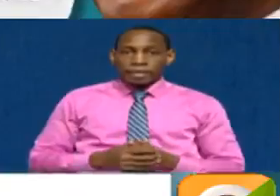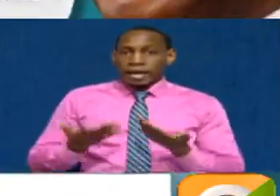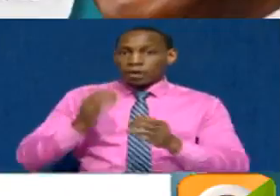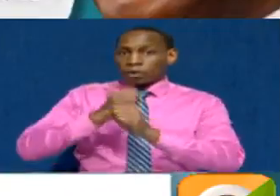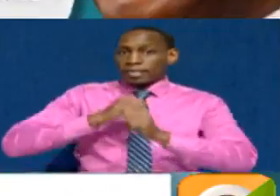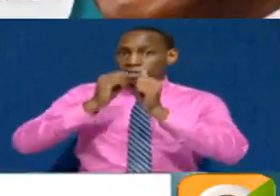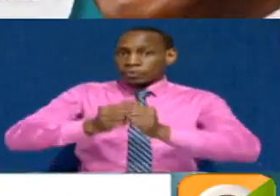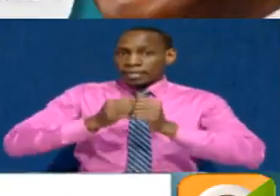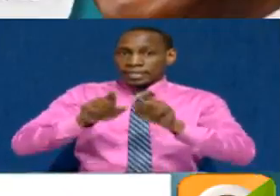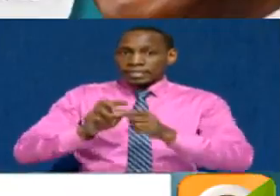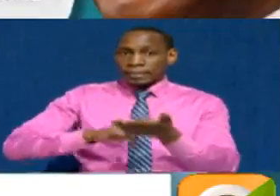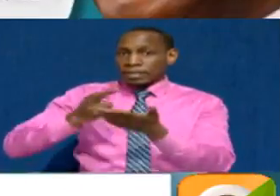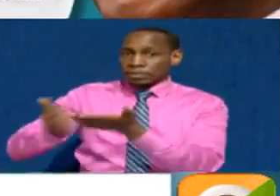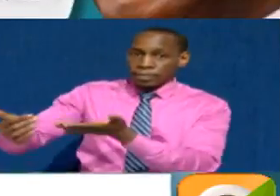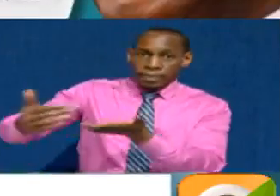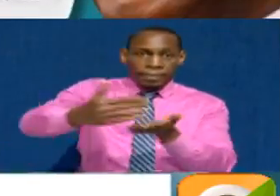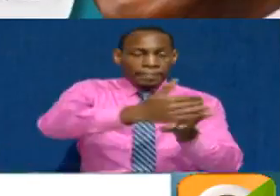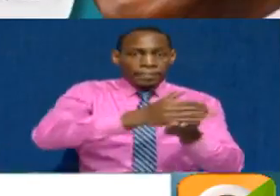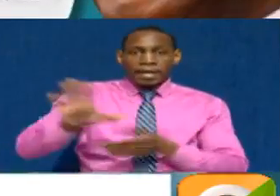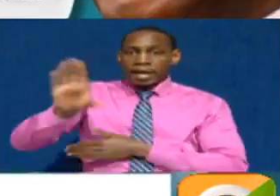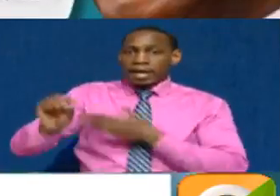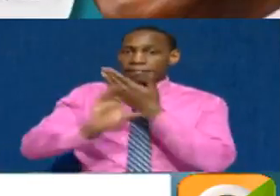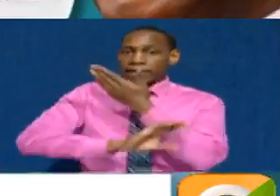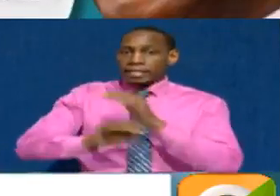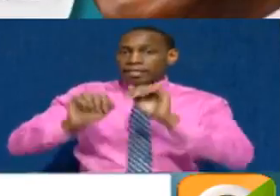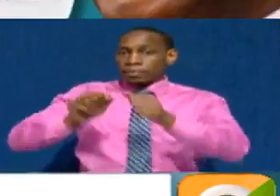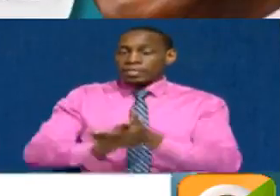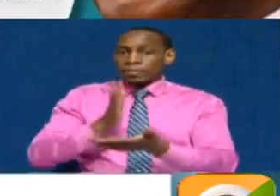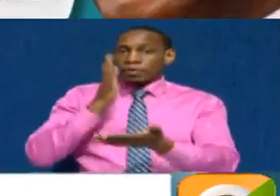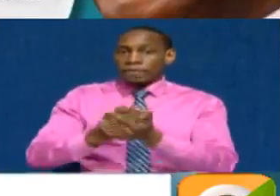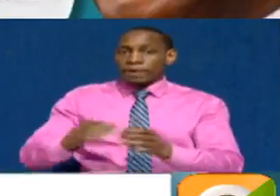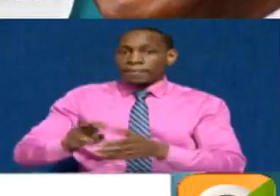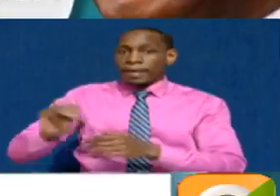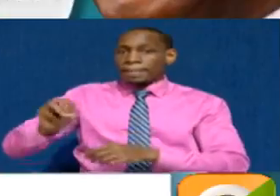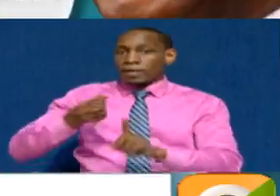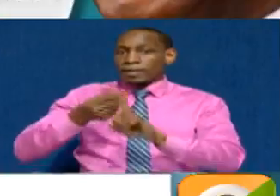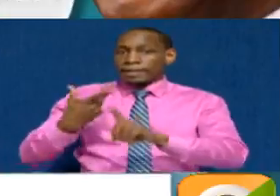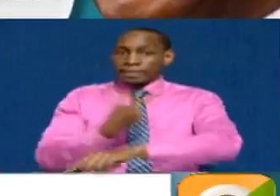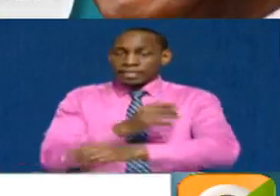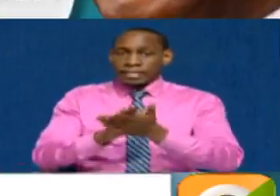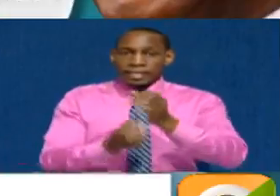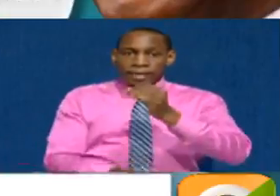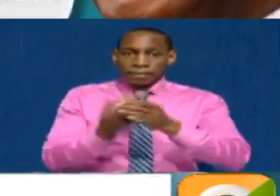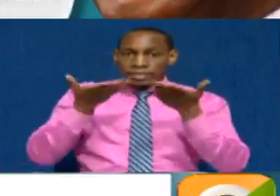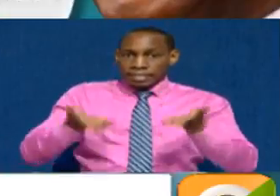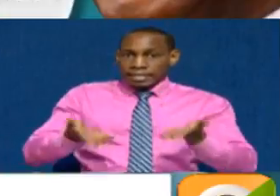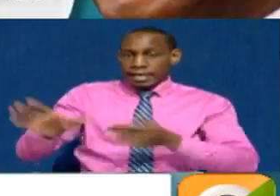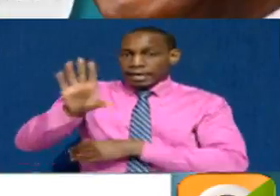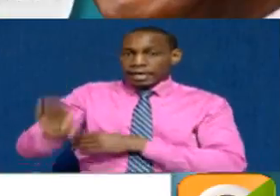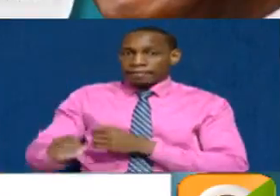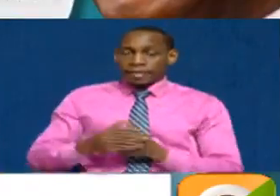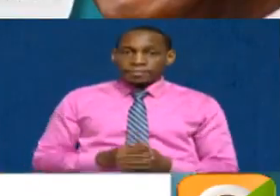By working together and pooling resources, African countries have been able to secure millions of vaccines produced right here in